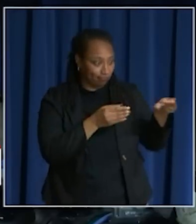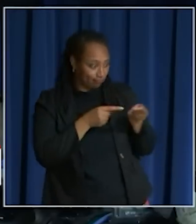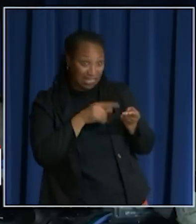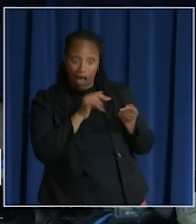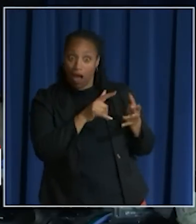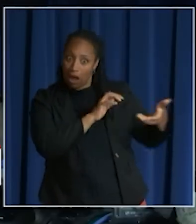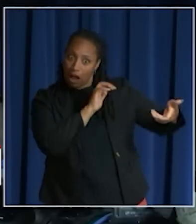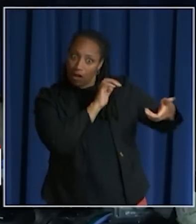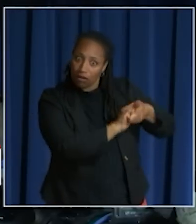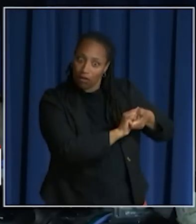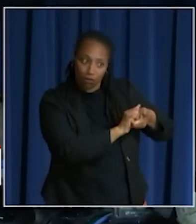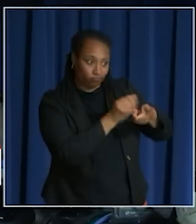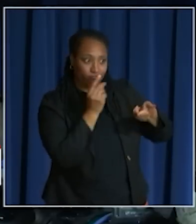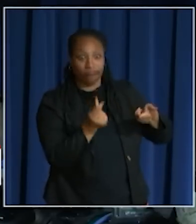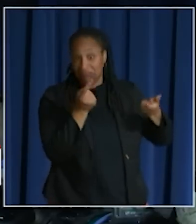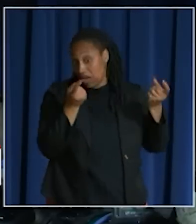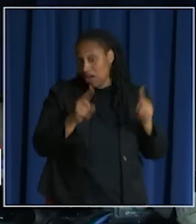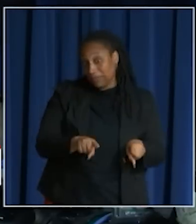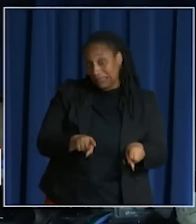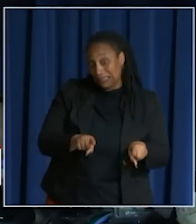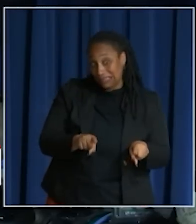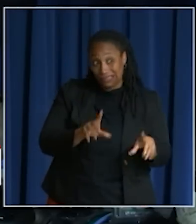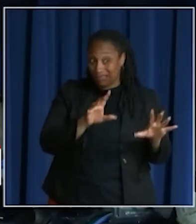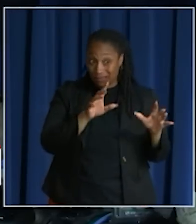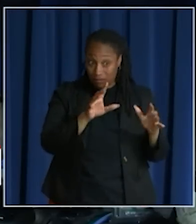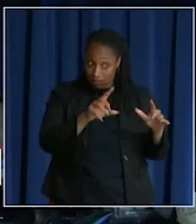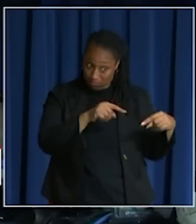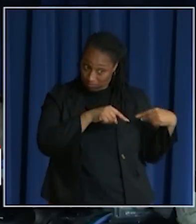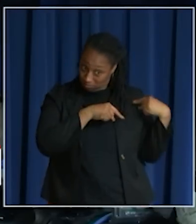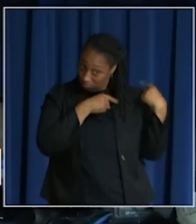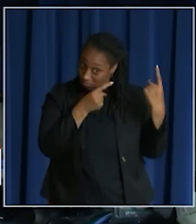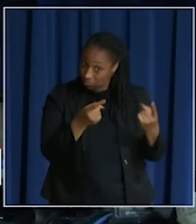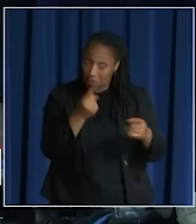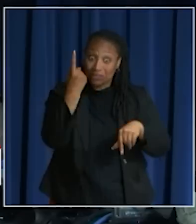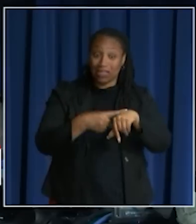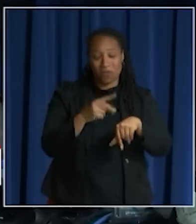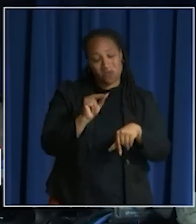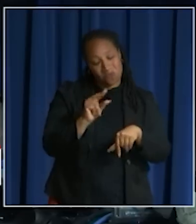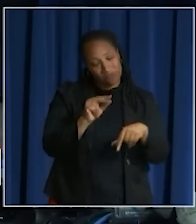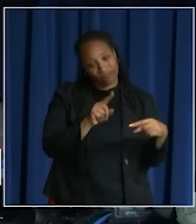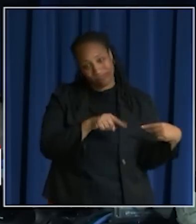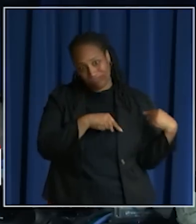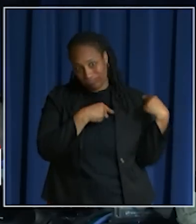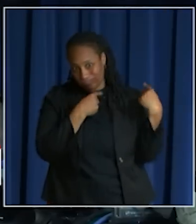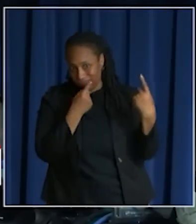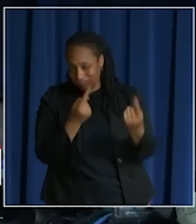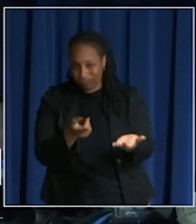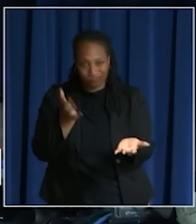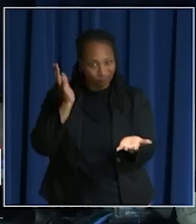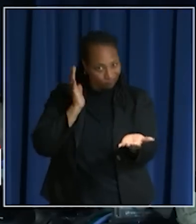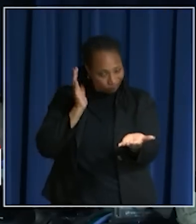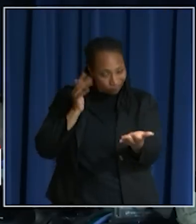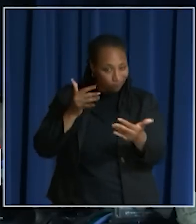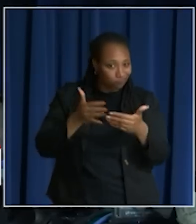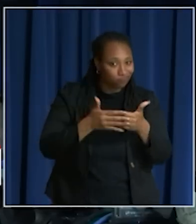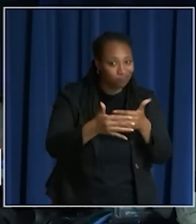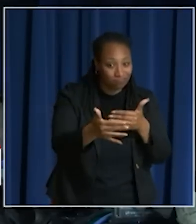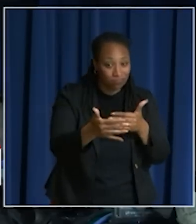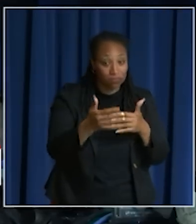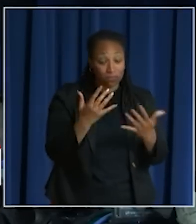the past, came in 2 years ago, 5 years prior, we looked at some of our data where we saw an increase in